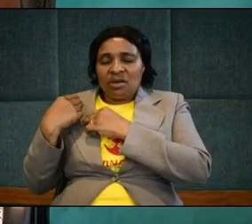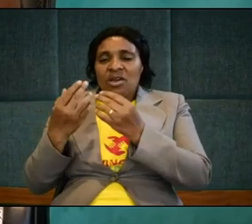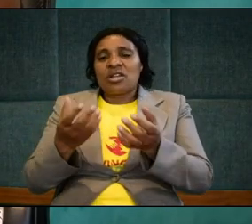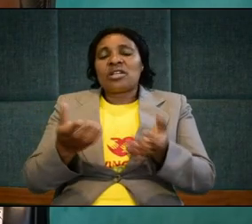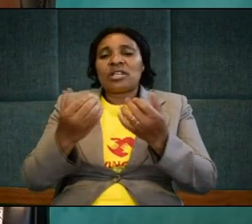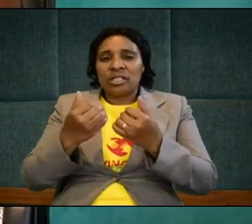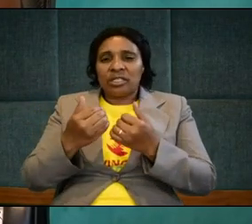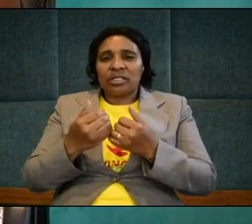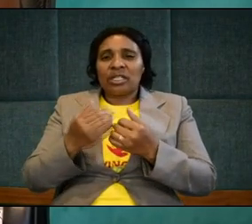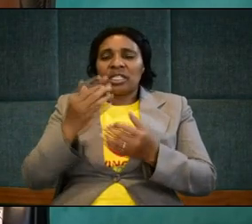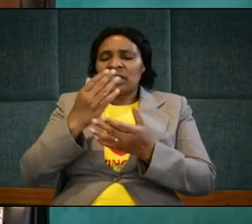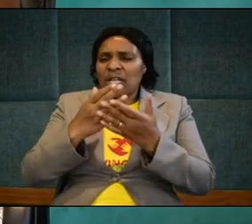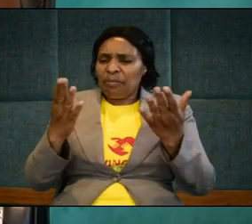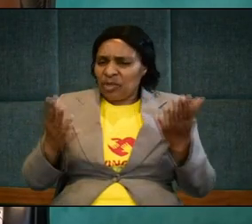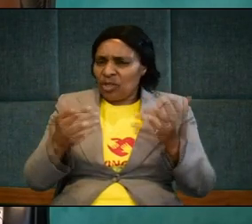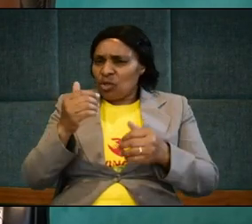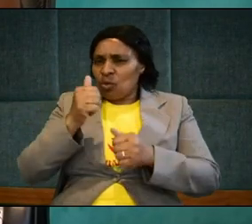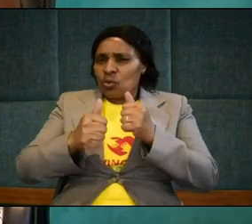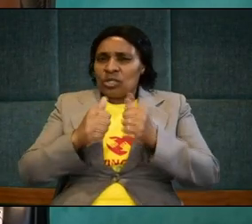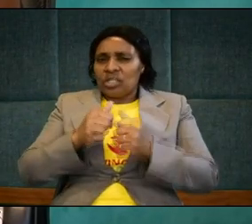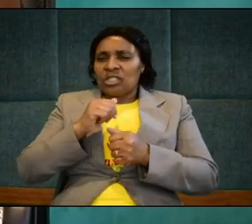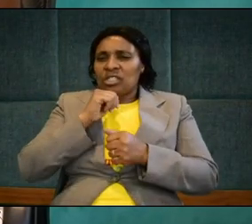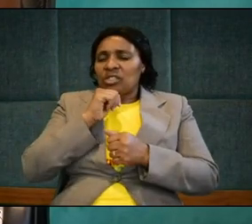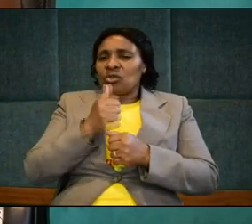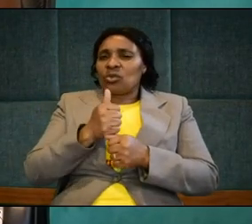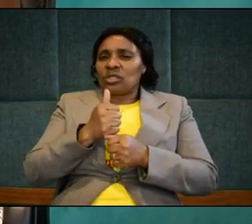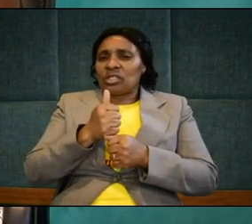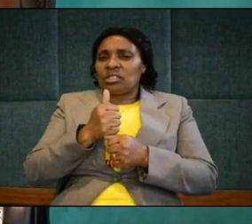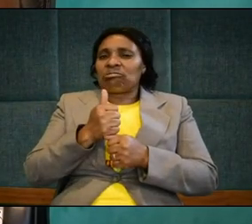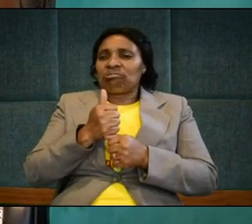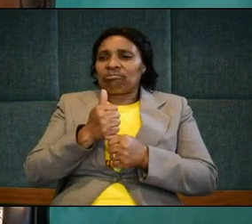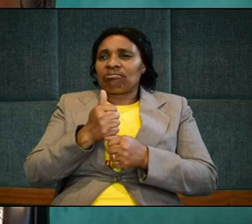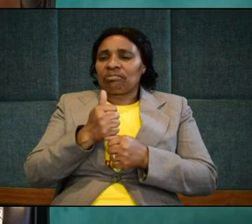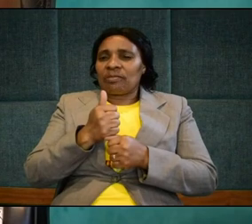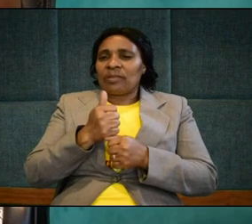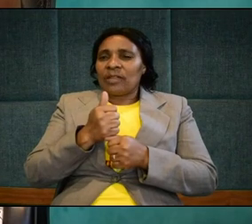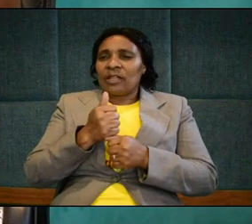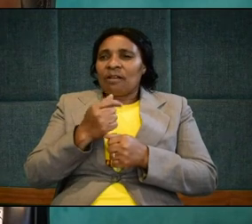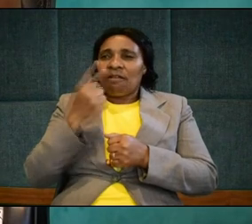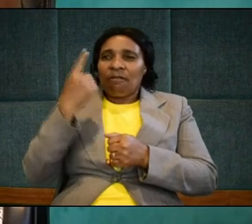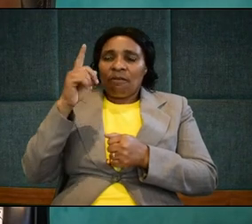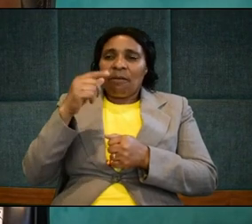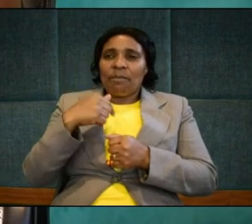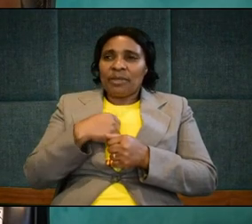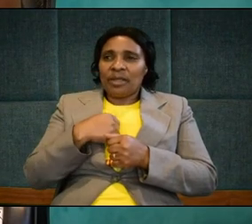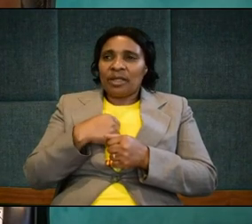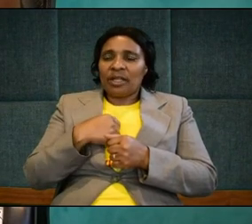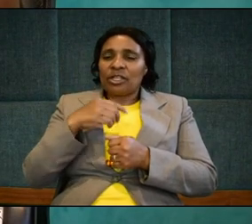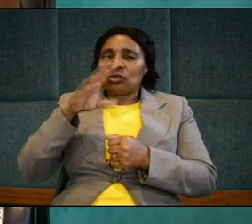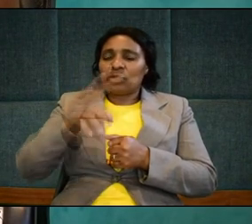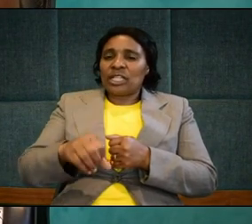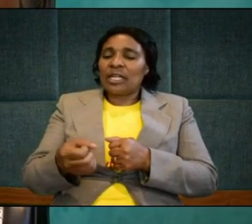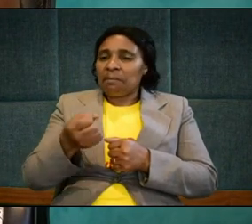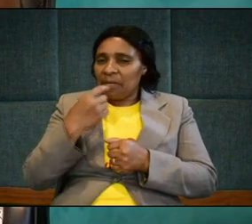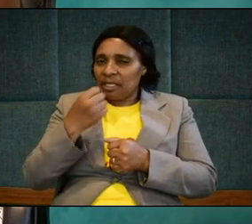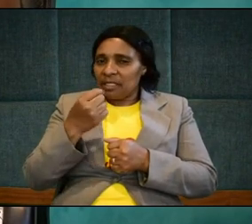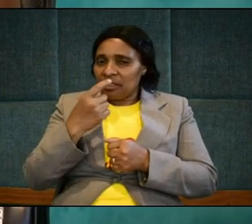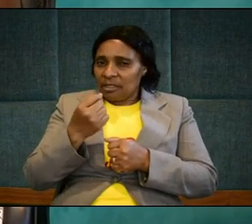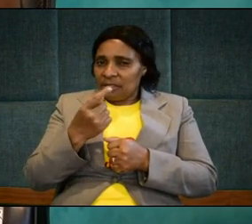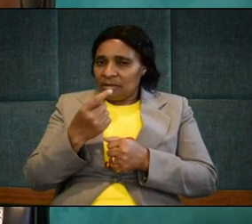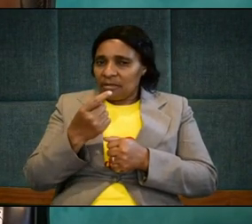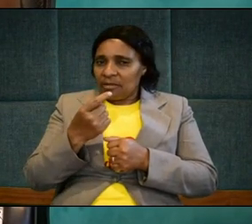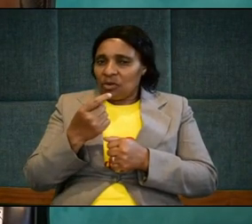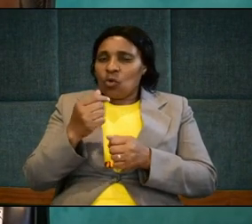to have a metal that is not being eroded. That's all chemical engineering. For me to take medicine that